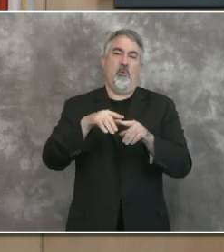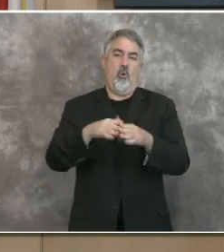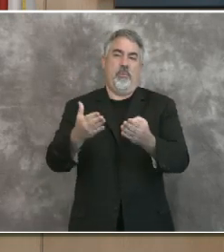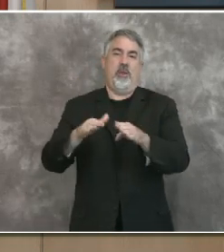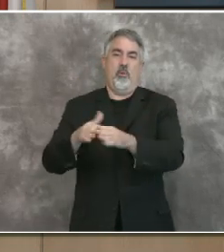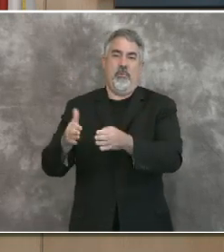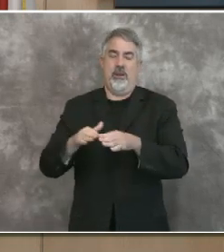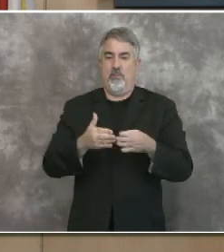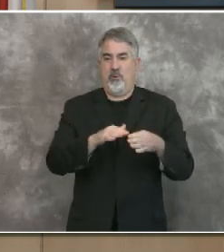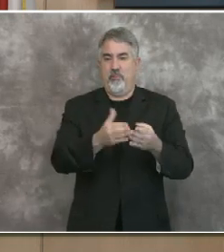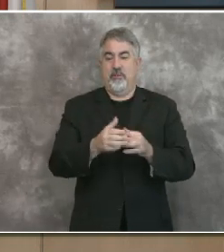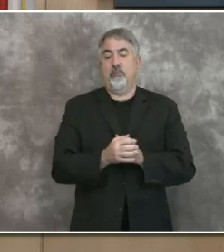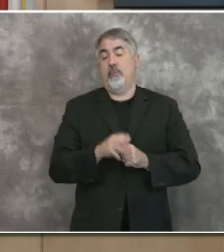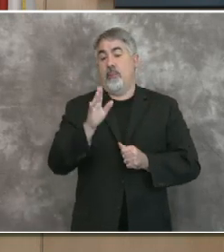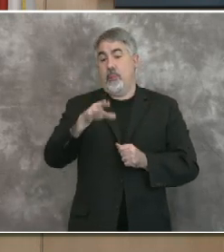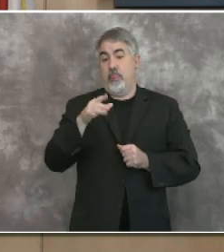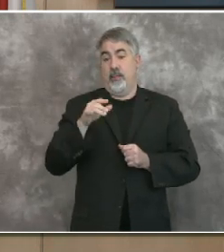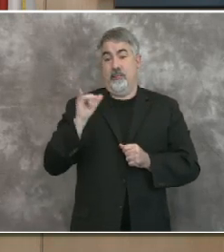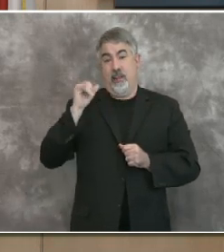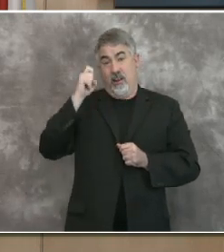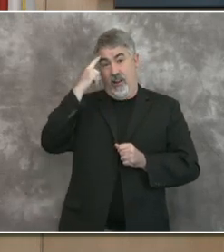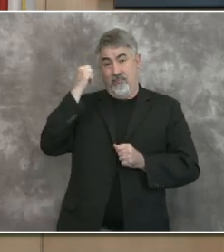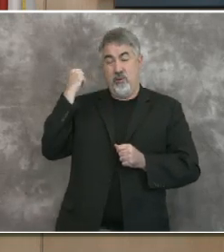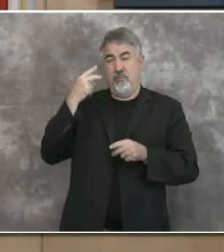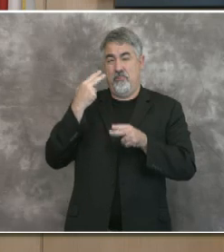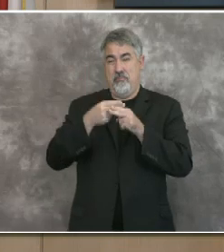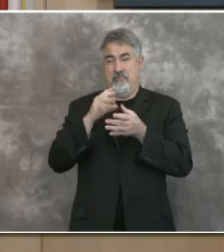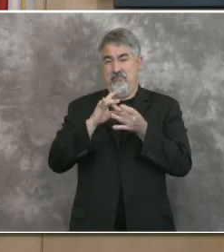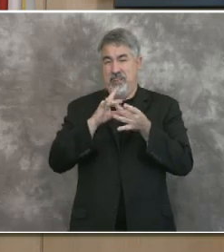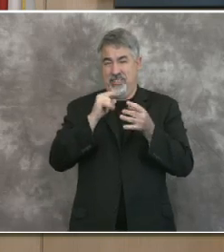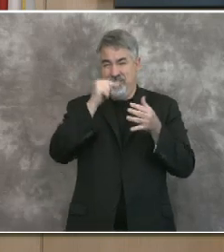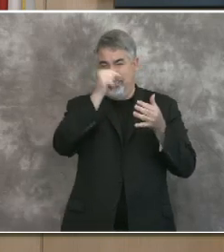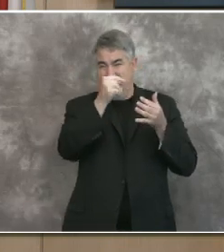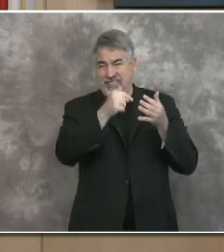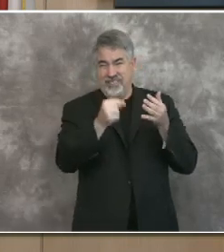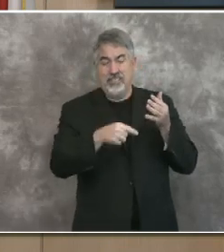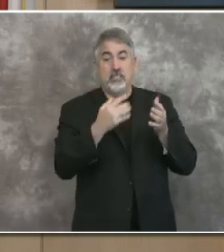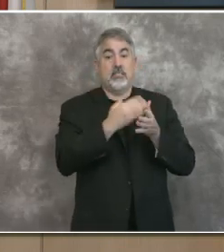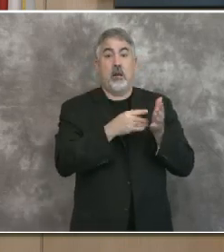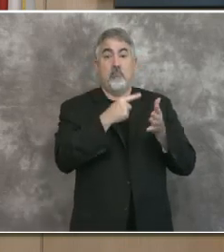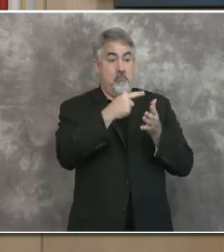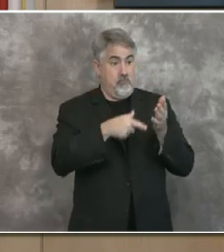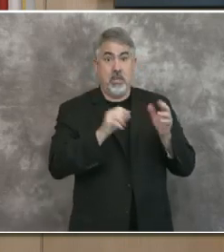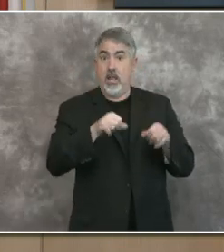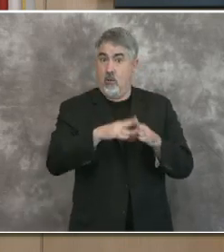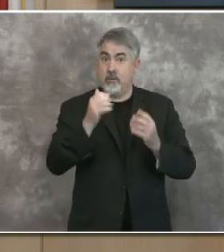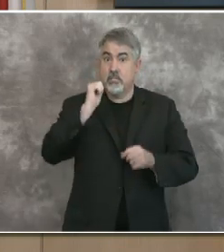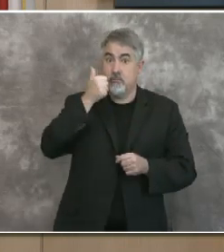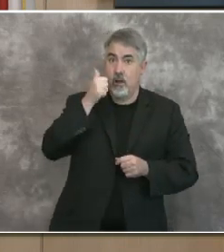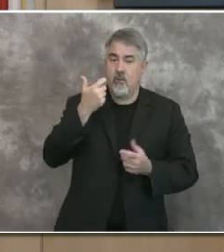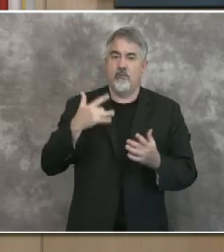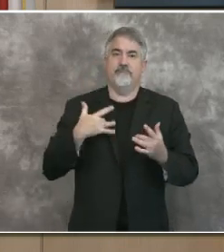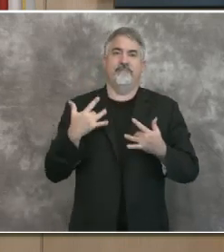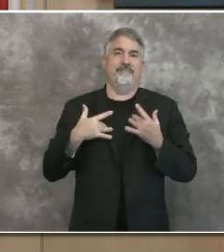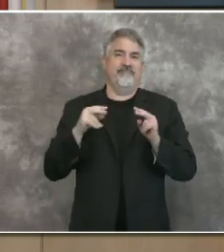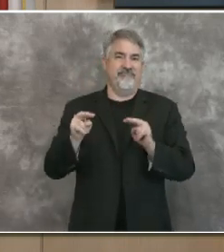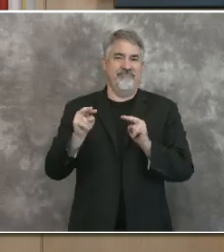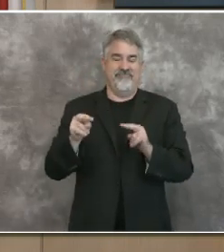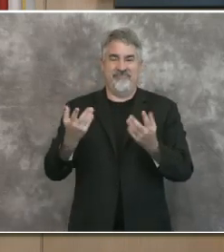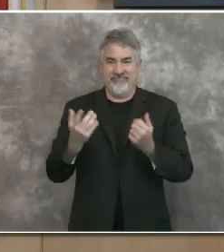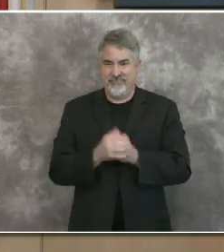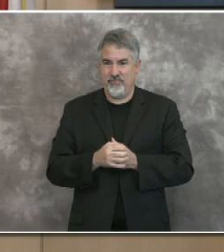has mentioned, some retail businesses will be able to open as soon as tomorrow. Those retail businesses